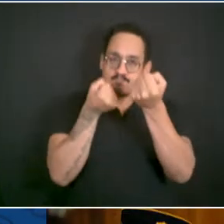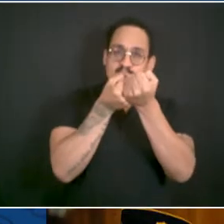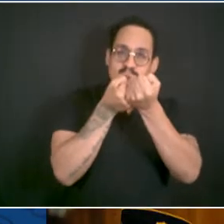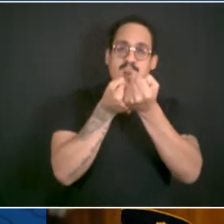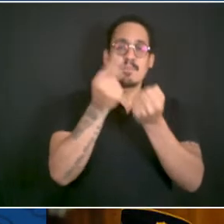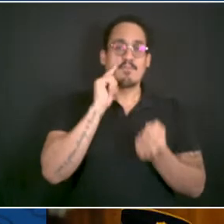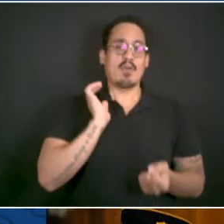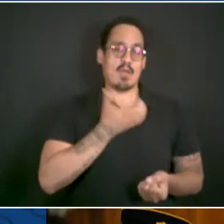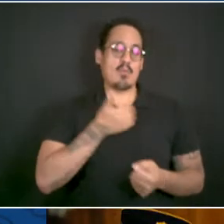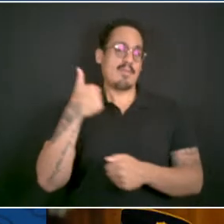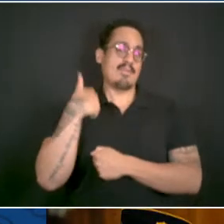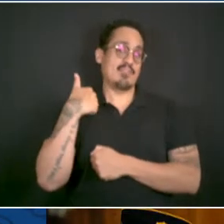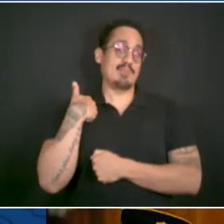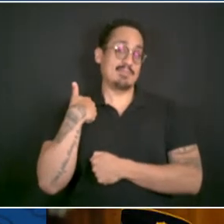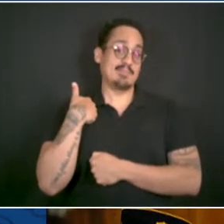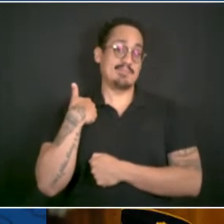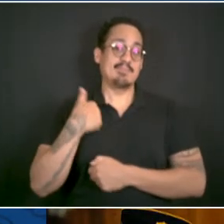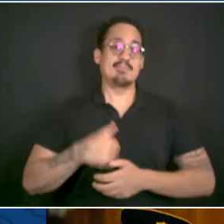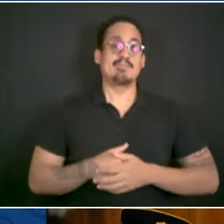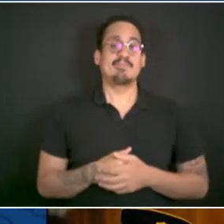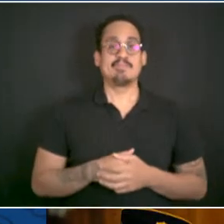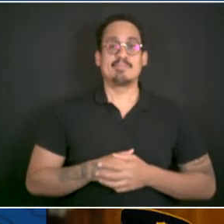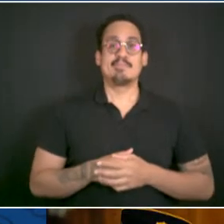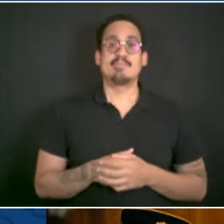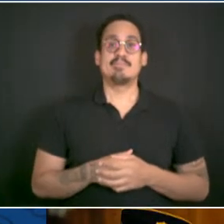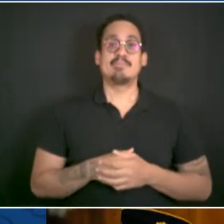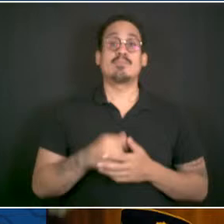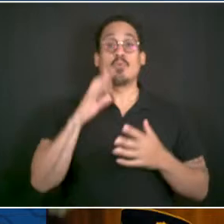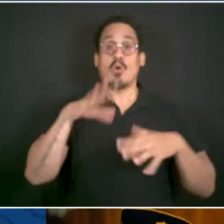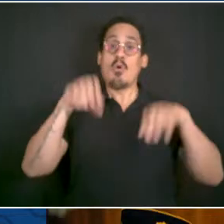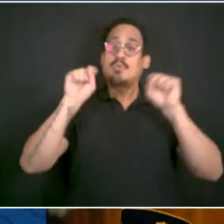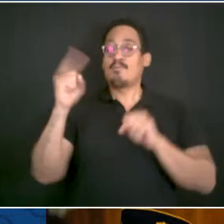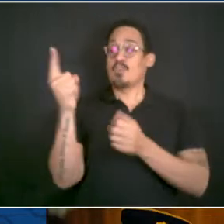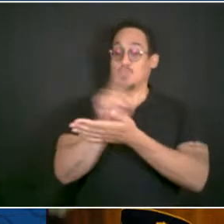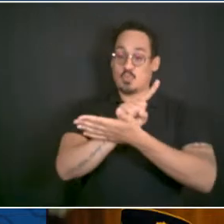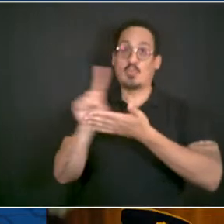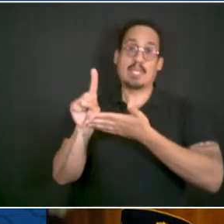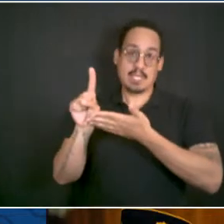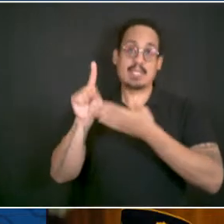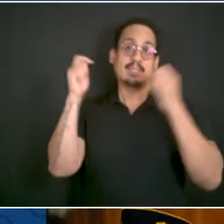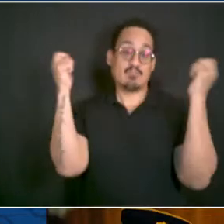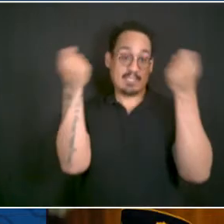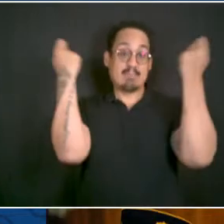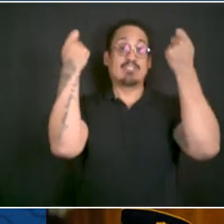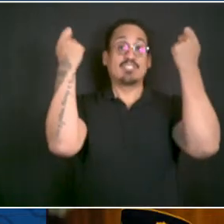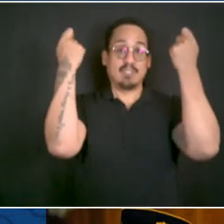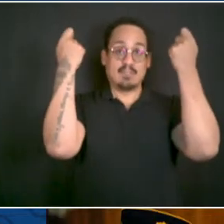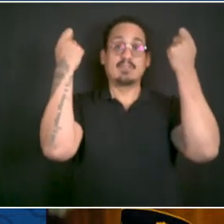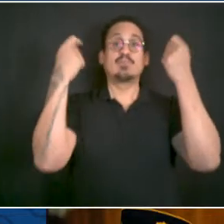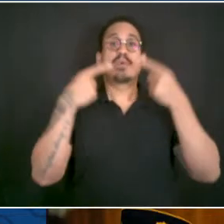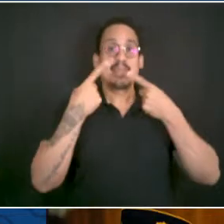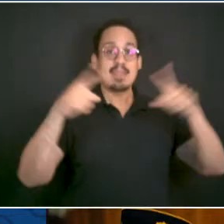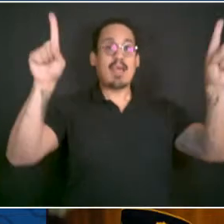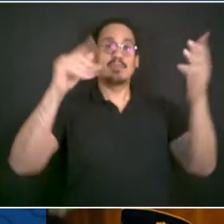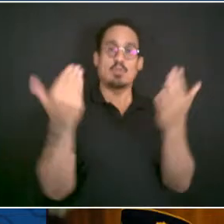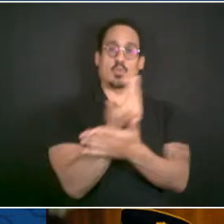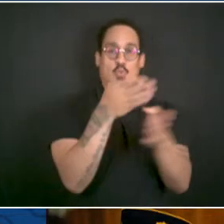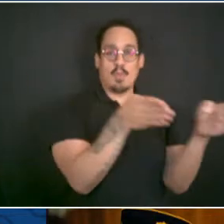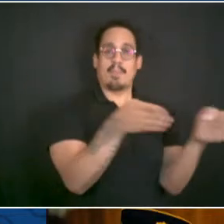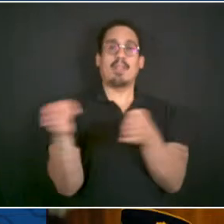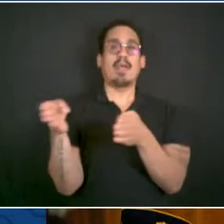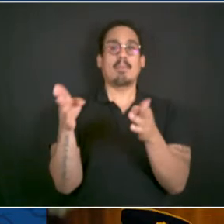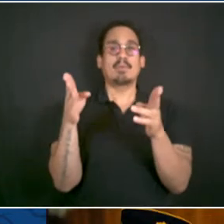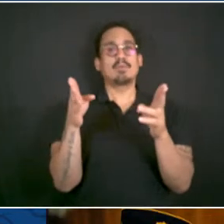week reception, we've announced plans for a new memorial to honor the over